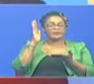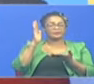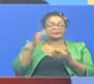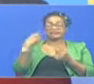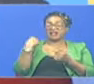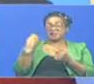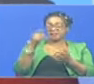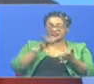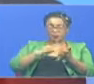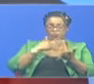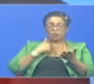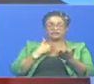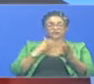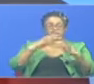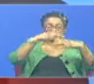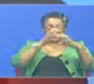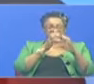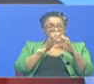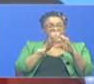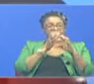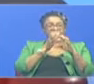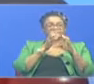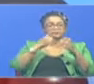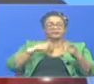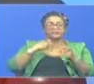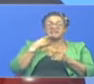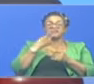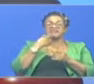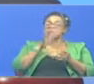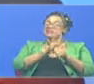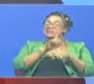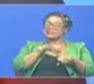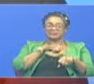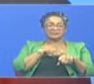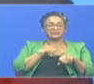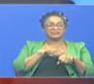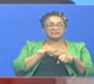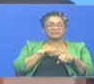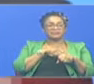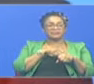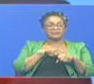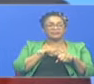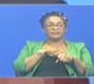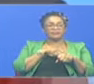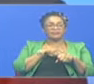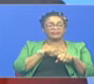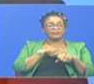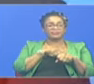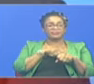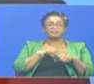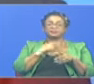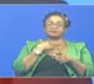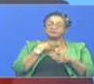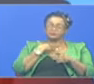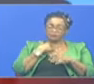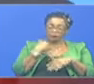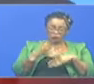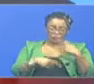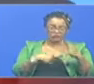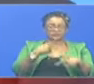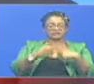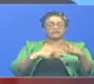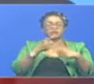we want to test. And I have said repeatedly here at this podium that We do want to test, we want to continue, we want to go to